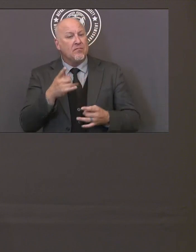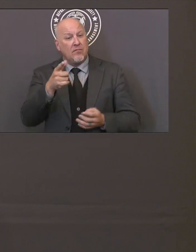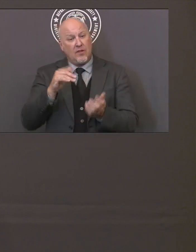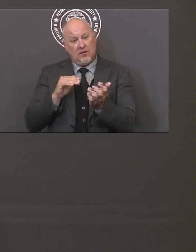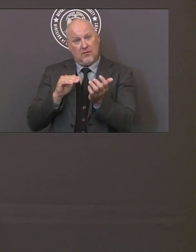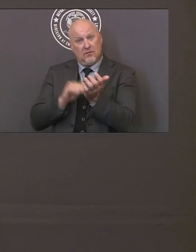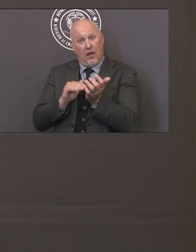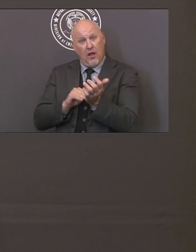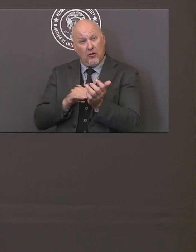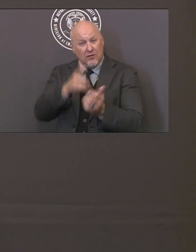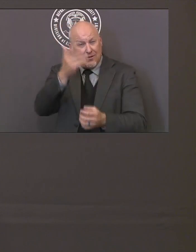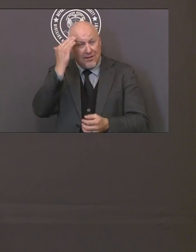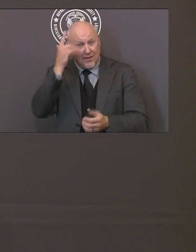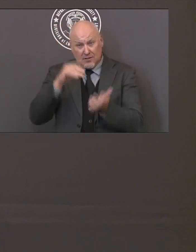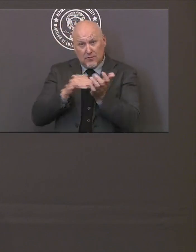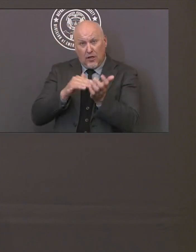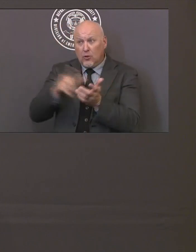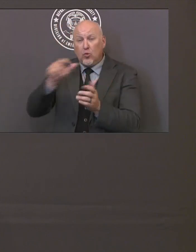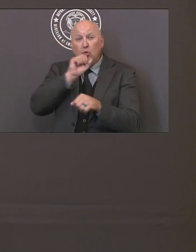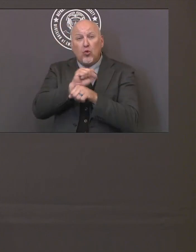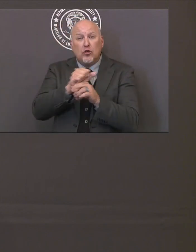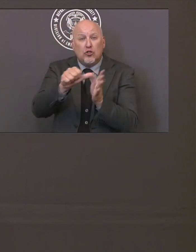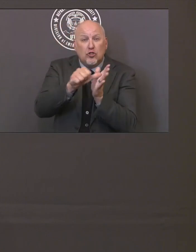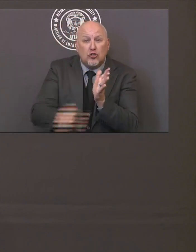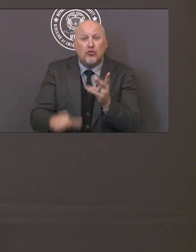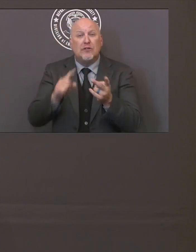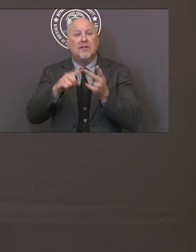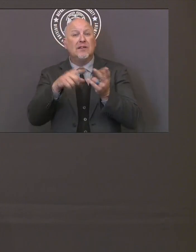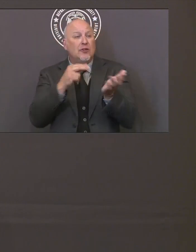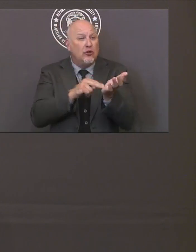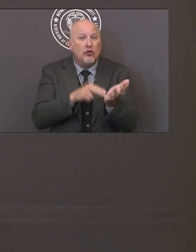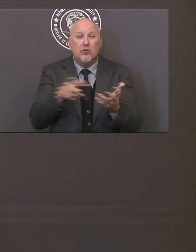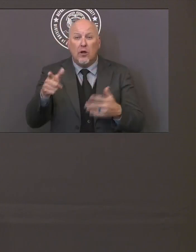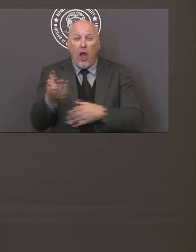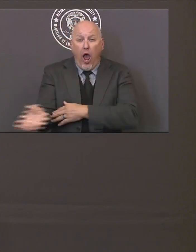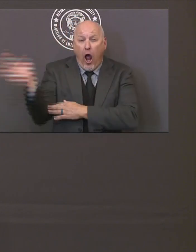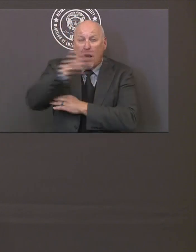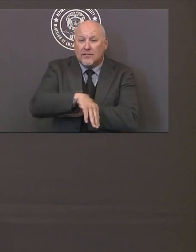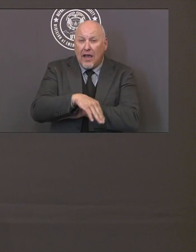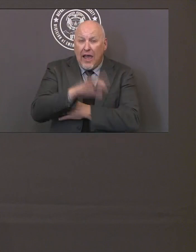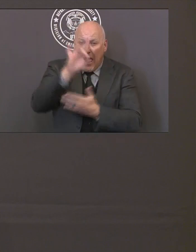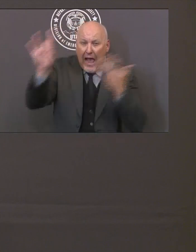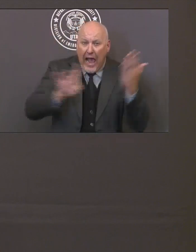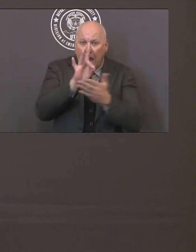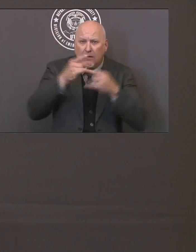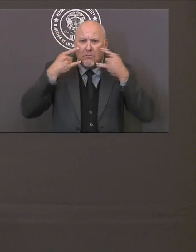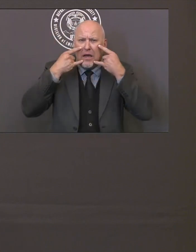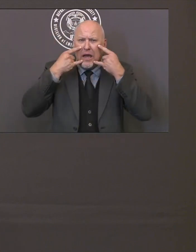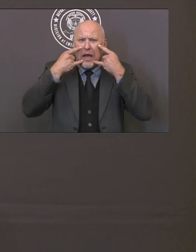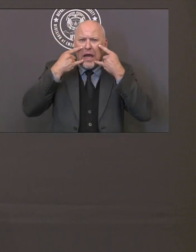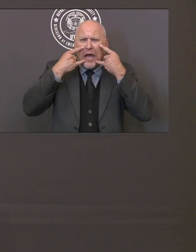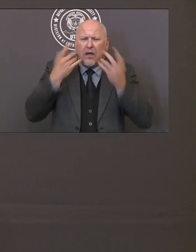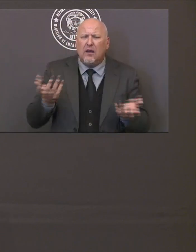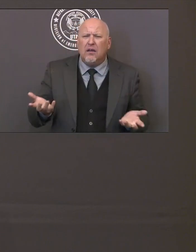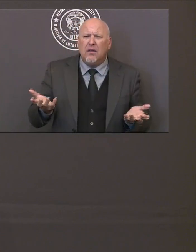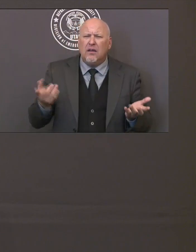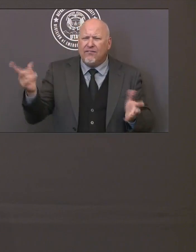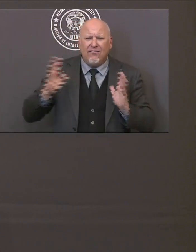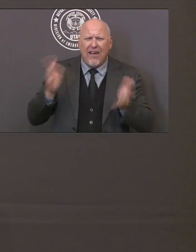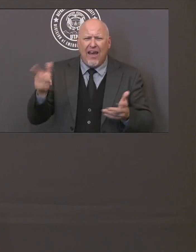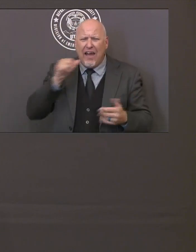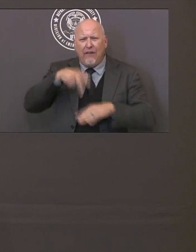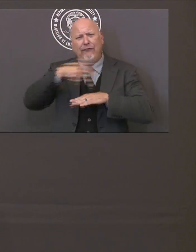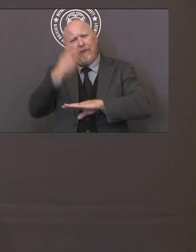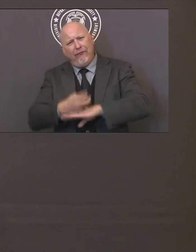masks, where young people, adults, and the elderly have safely worn masks with no side effects. Masks can cause